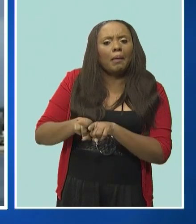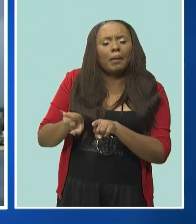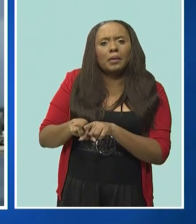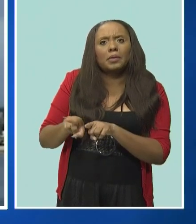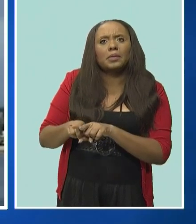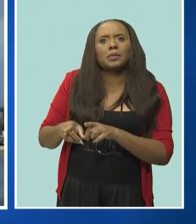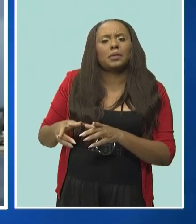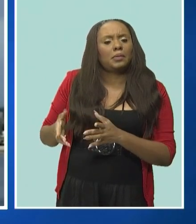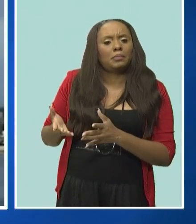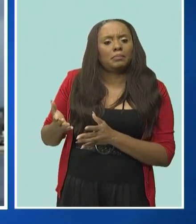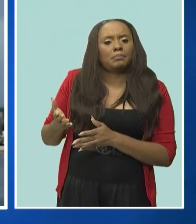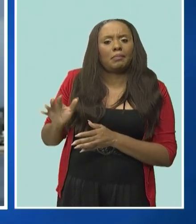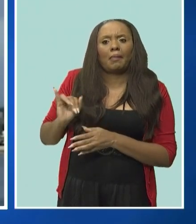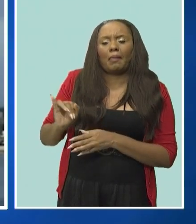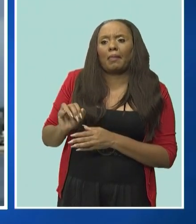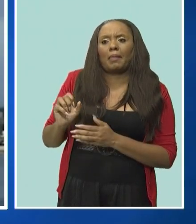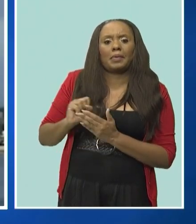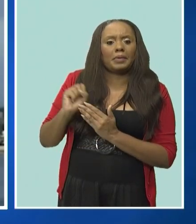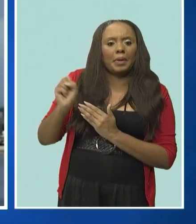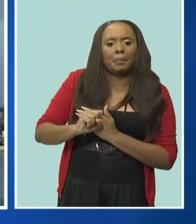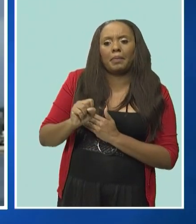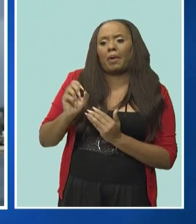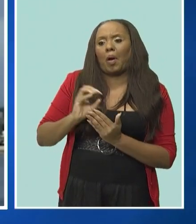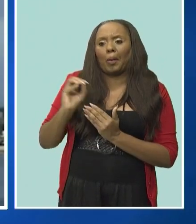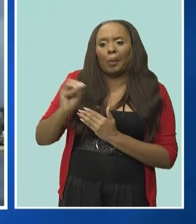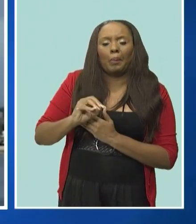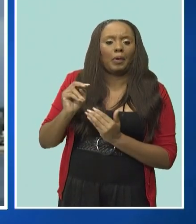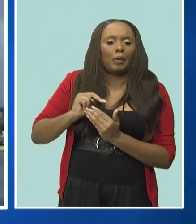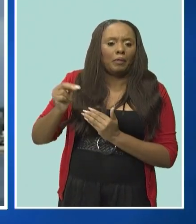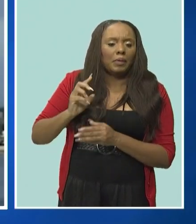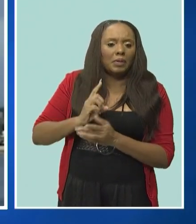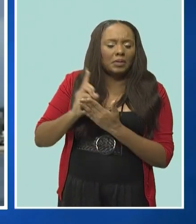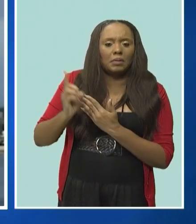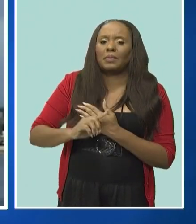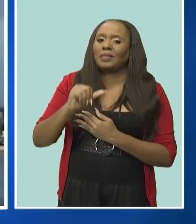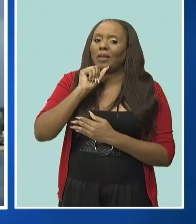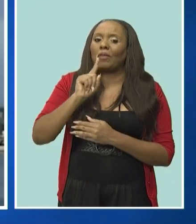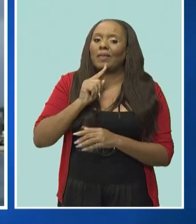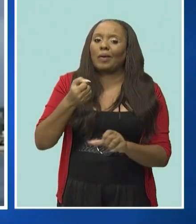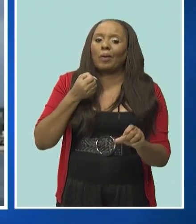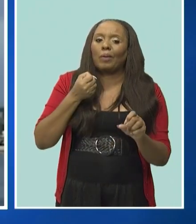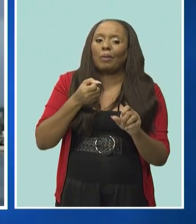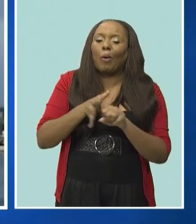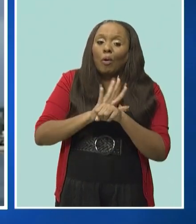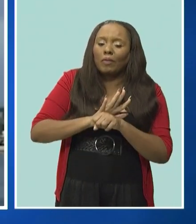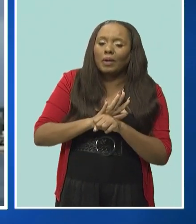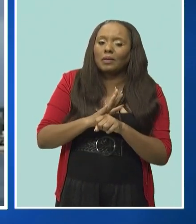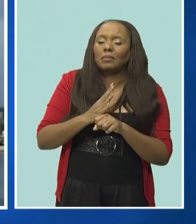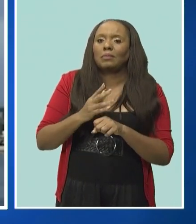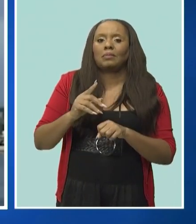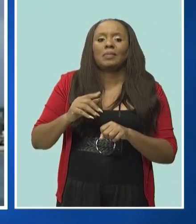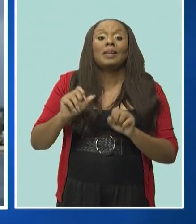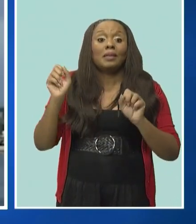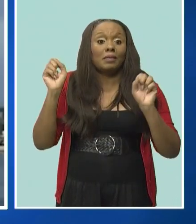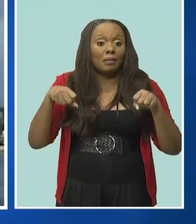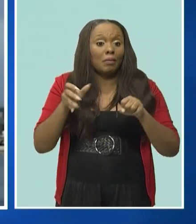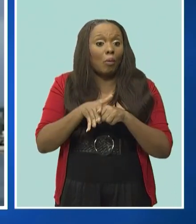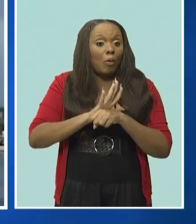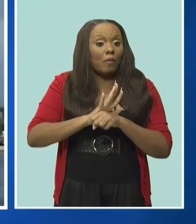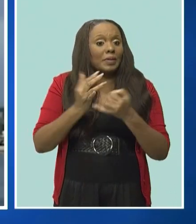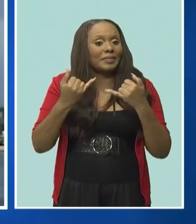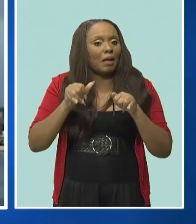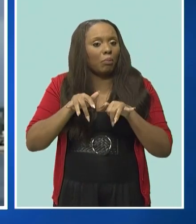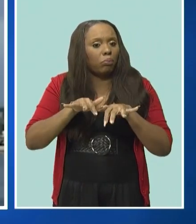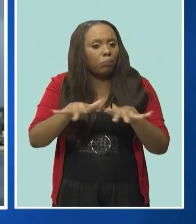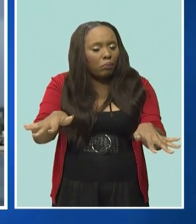final quarter of 2022, but not really COVID. Yes, COVID is circulating. Yes, you may